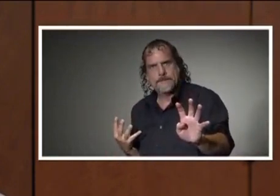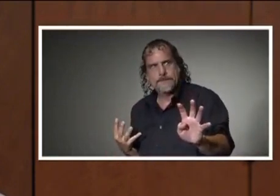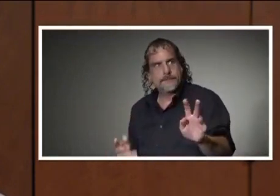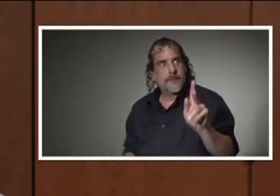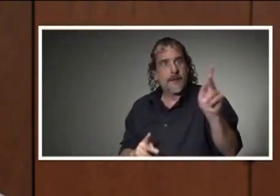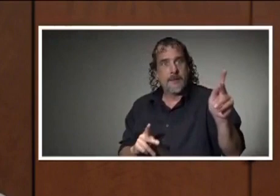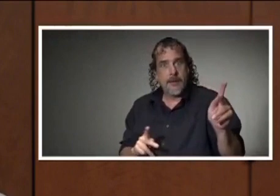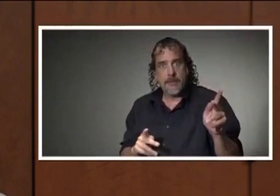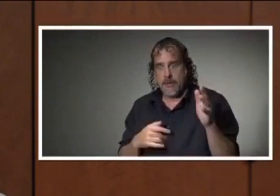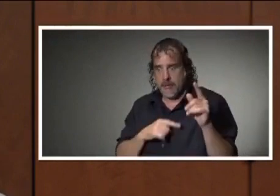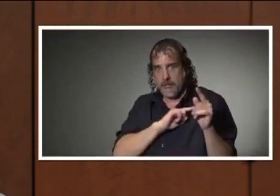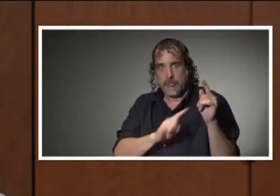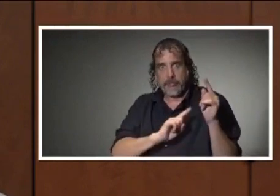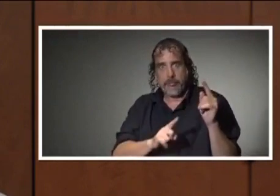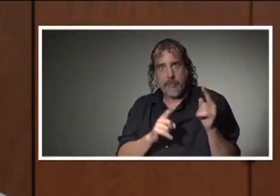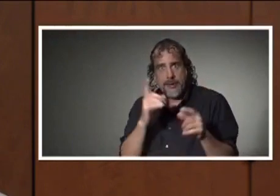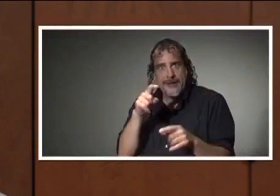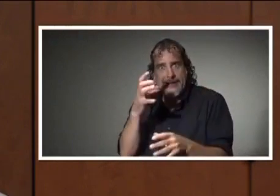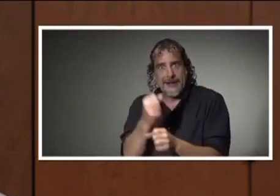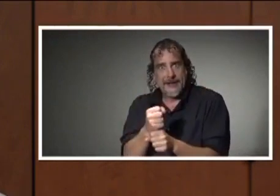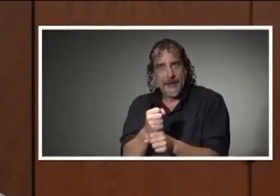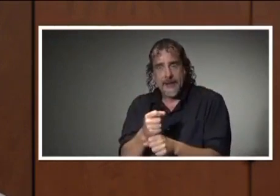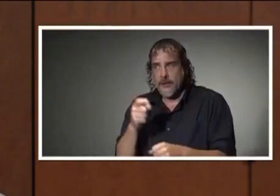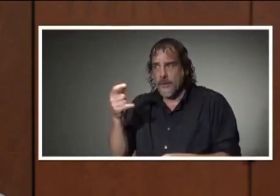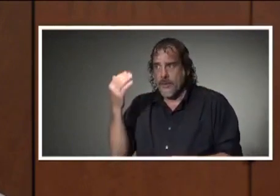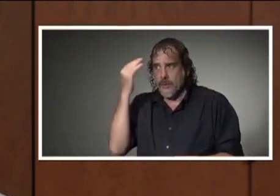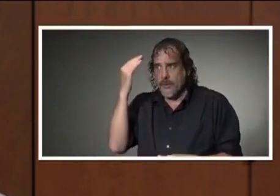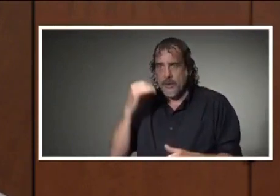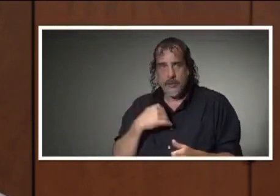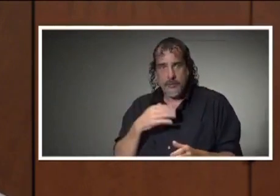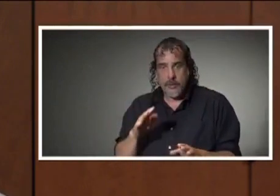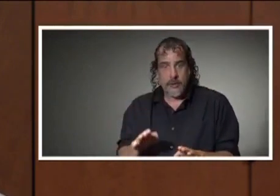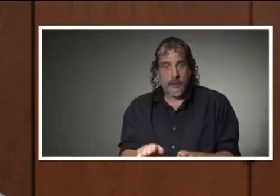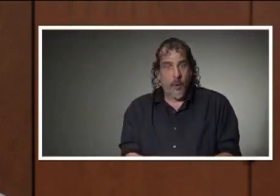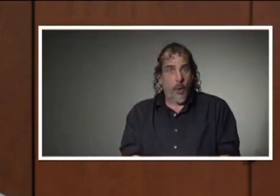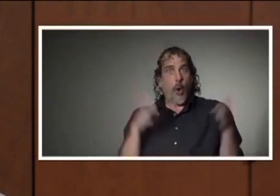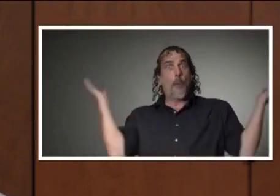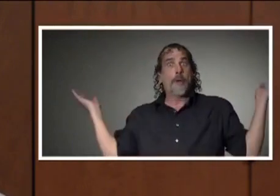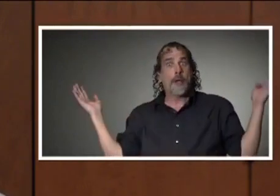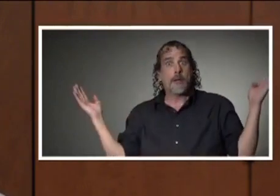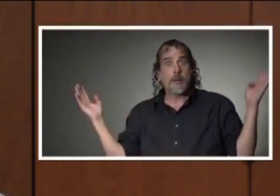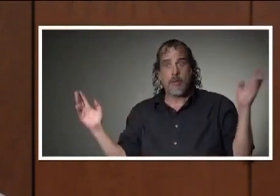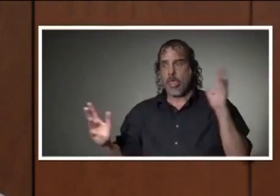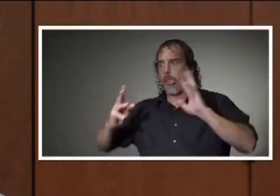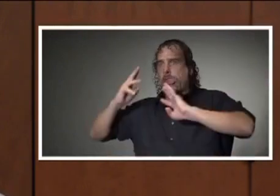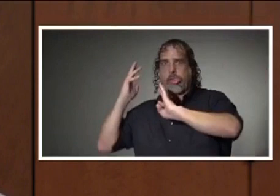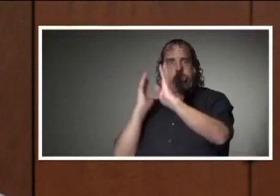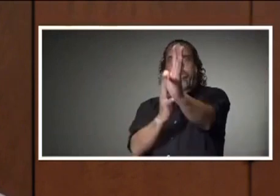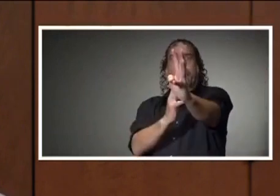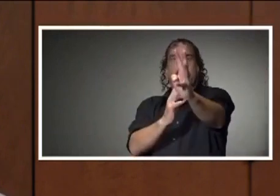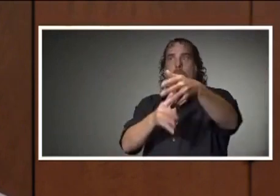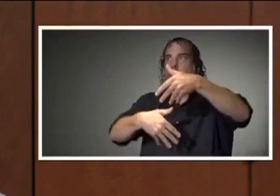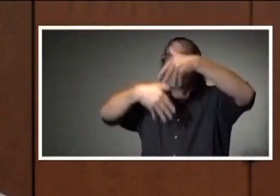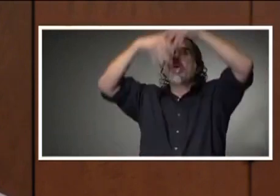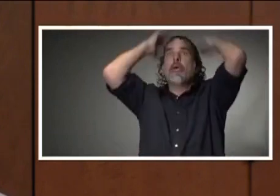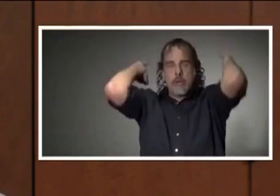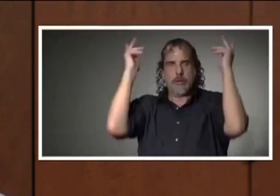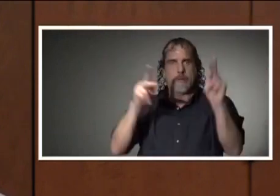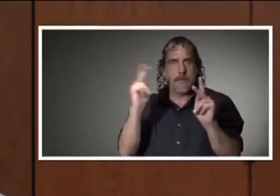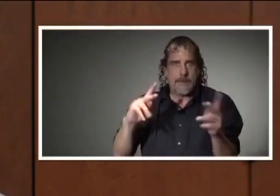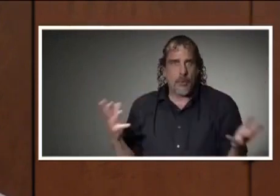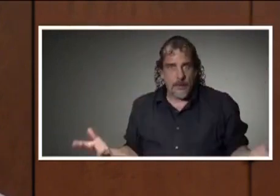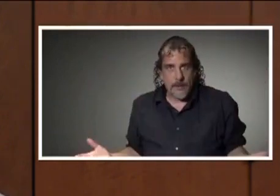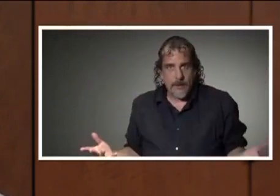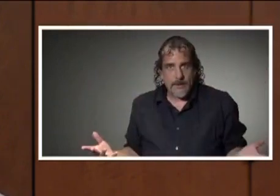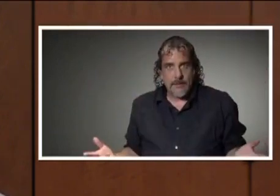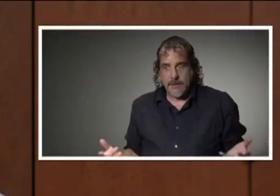were going to be seeking, we knew that if we just opened up carte blanche that we'd be overwhelmed with people the very first day. There's people in